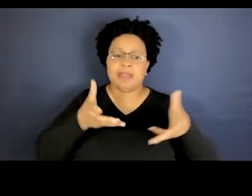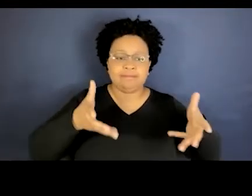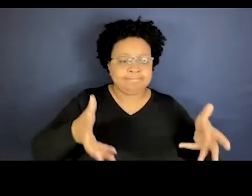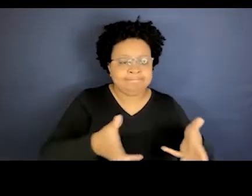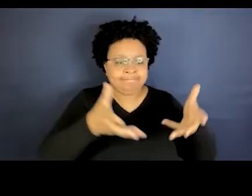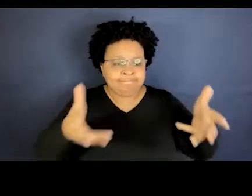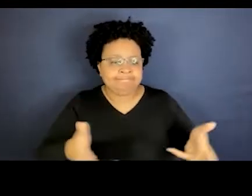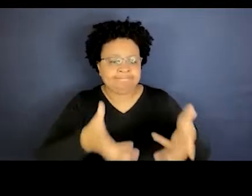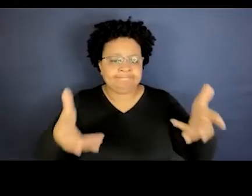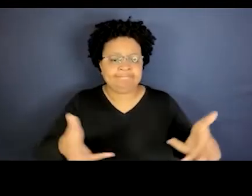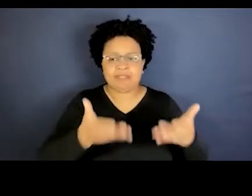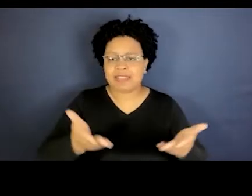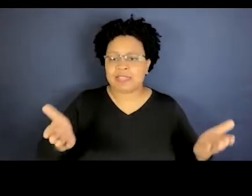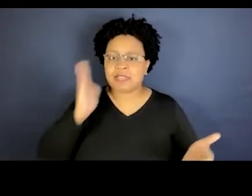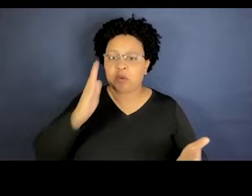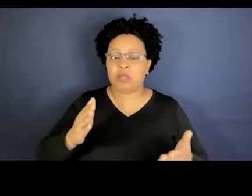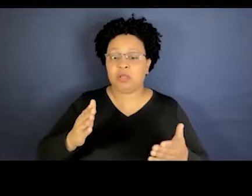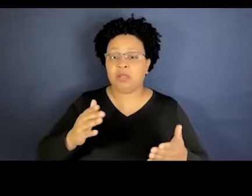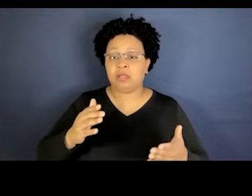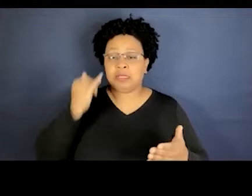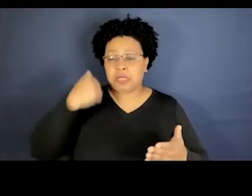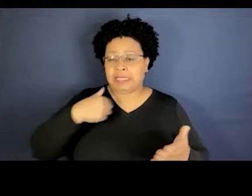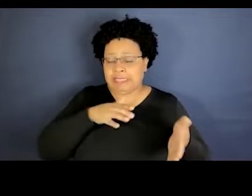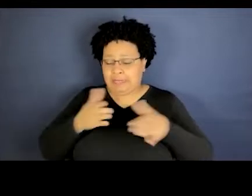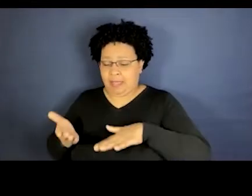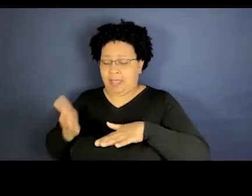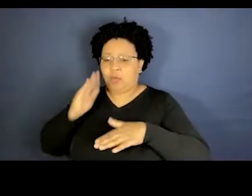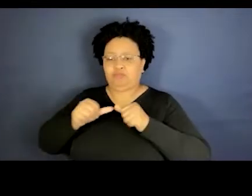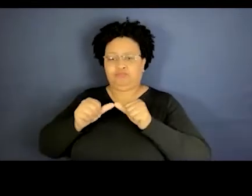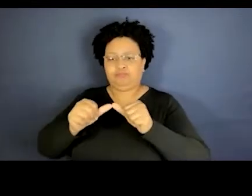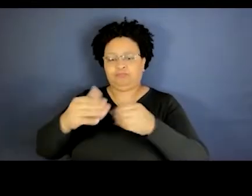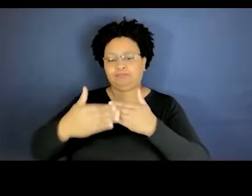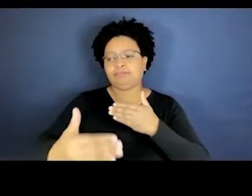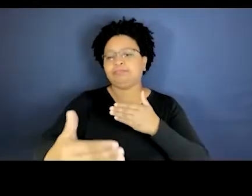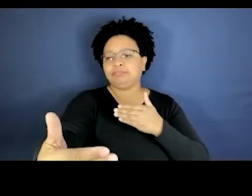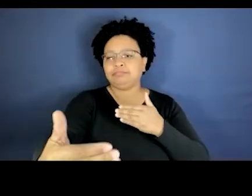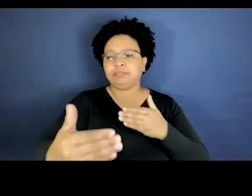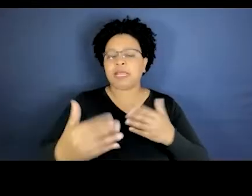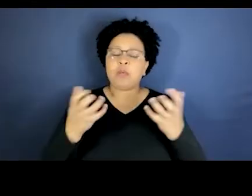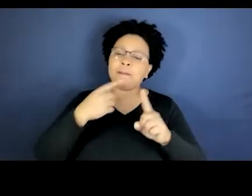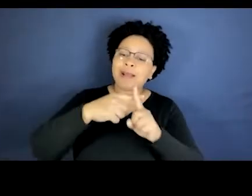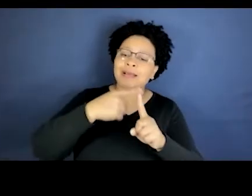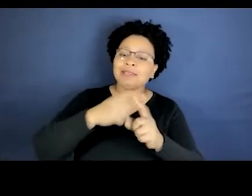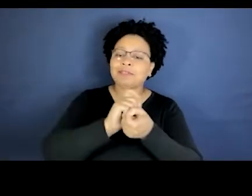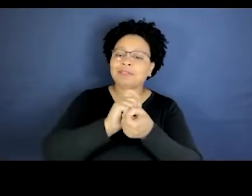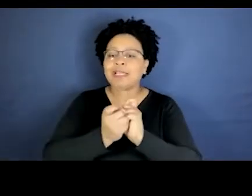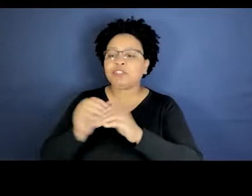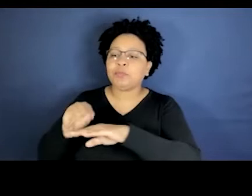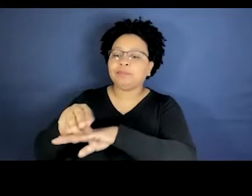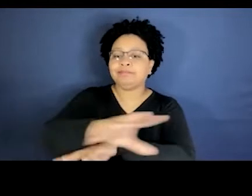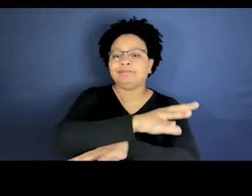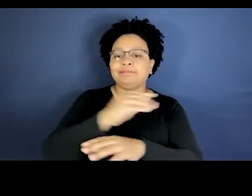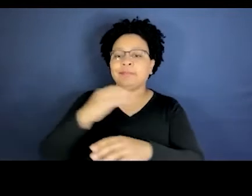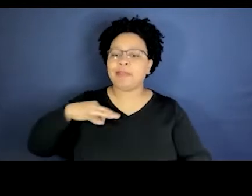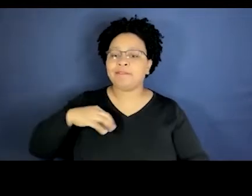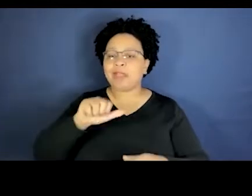them, that will often have contributions and bring positive changes to benefit other people. And we saw that all of